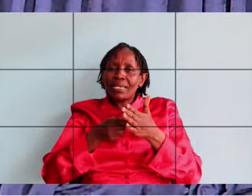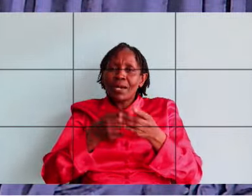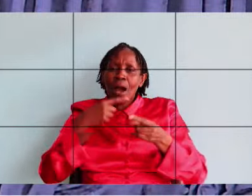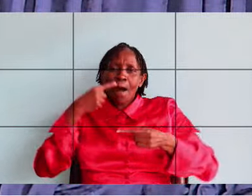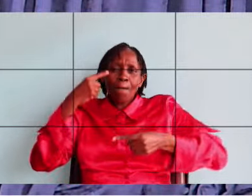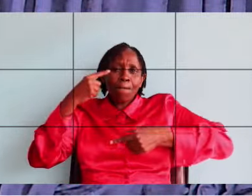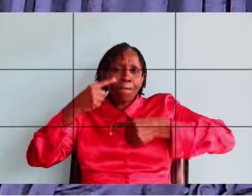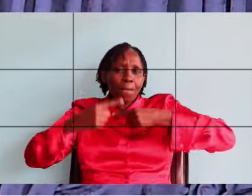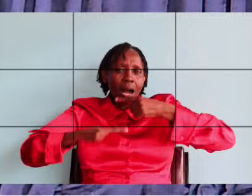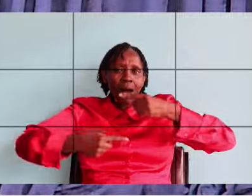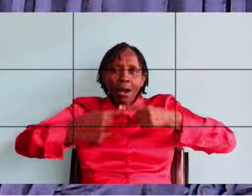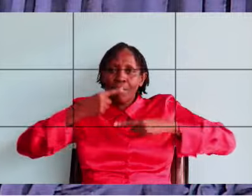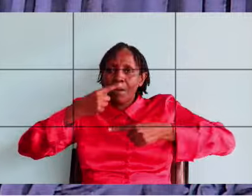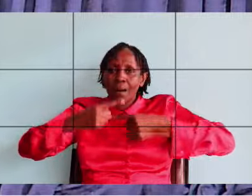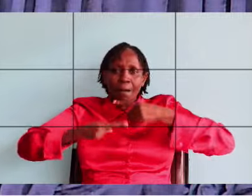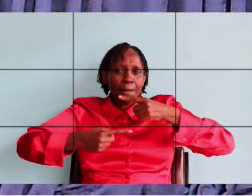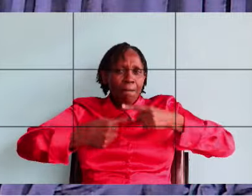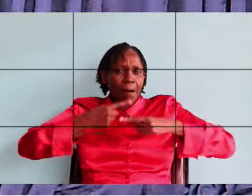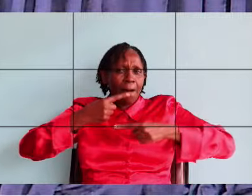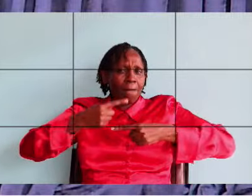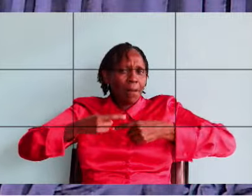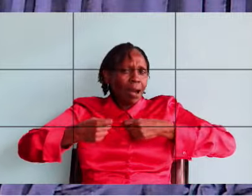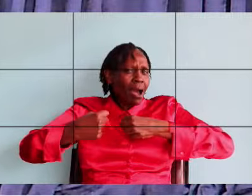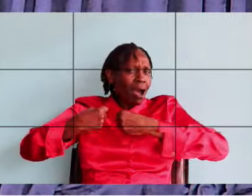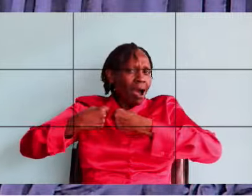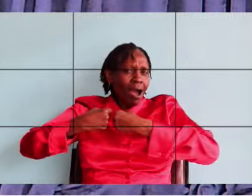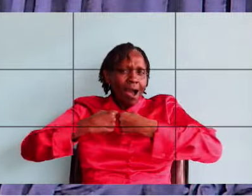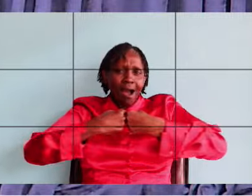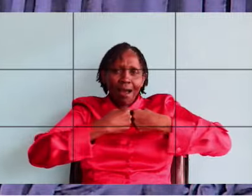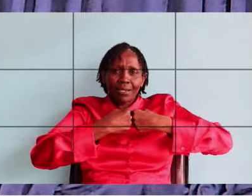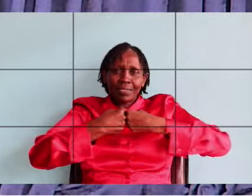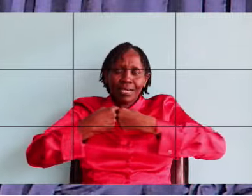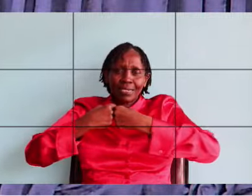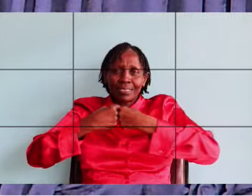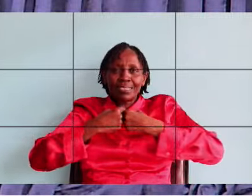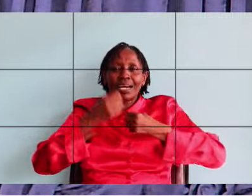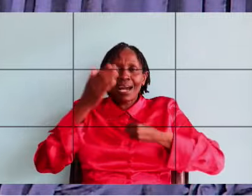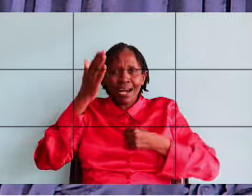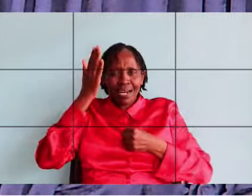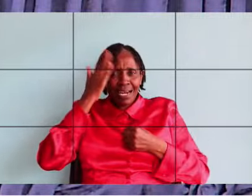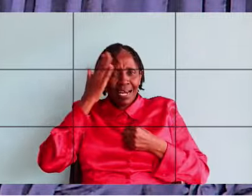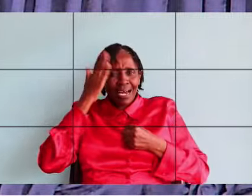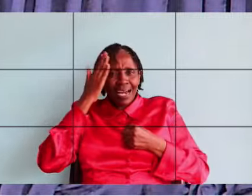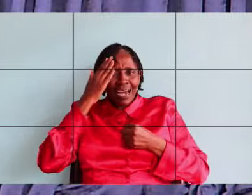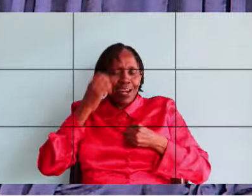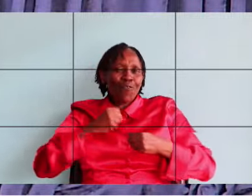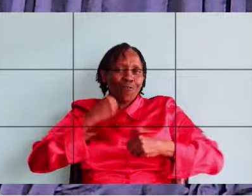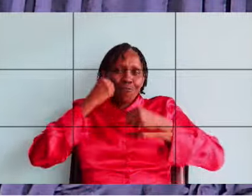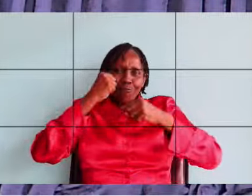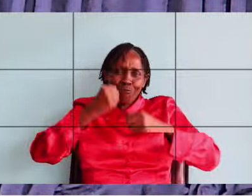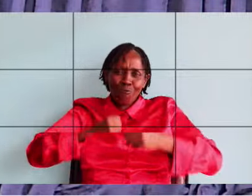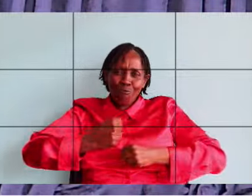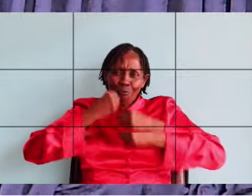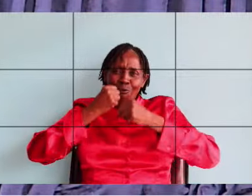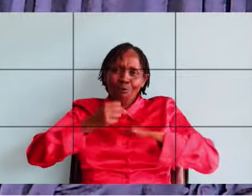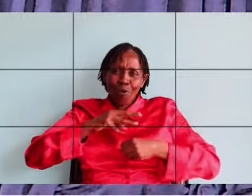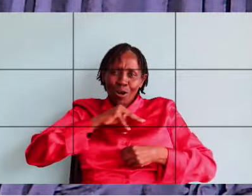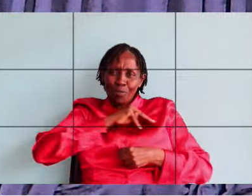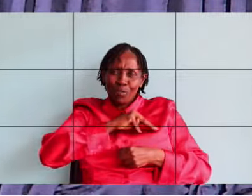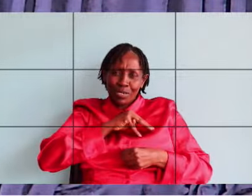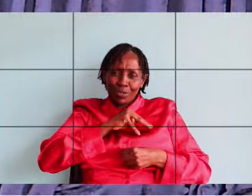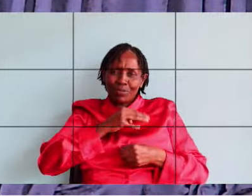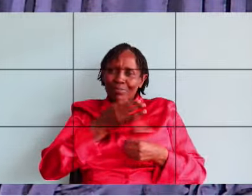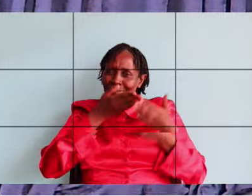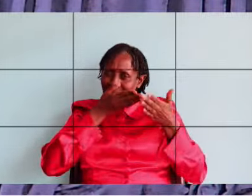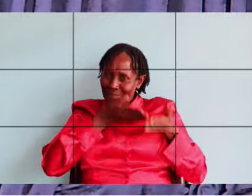him, okay, it's not enough that you say, "Yes, I'm ready. I know Gishagi is coming. Yeah, I'm good. It's good. I'm praying." Are we ready to put